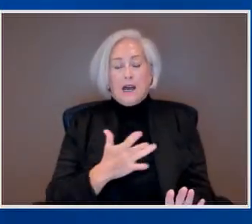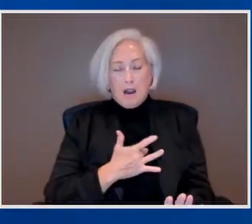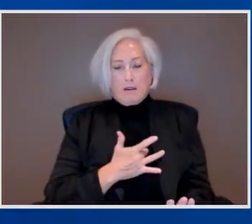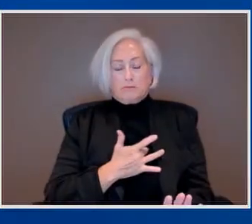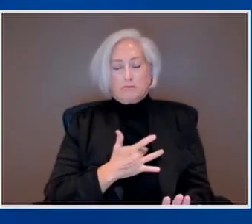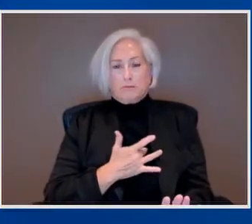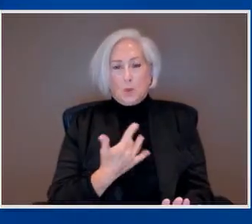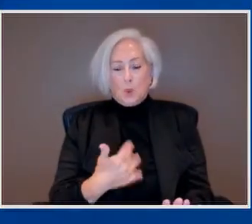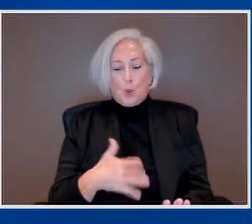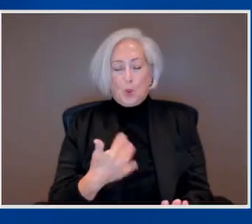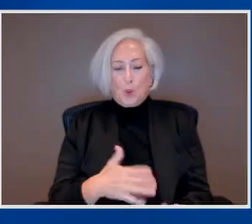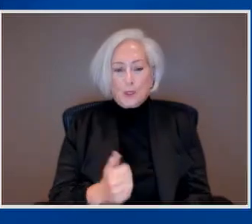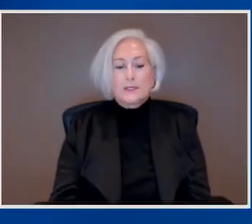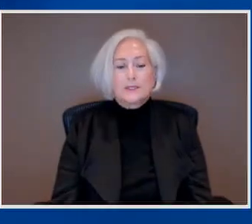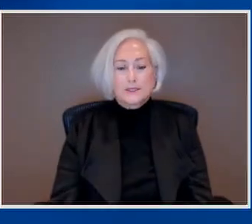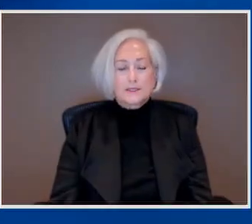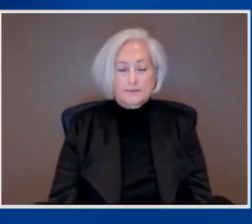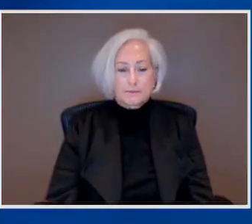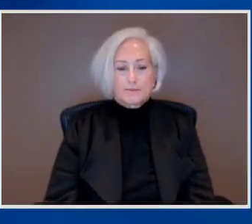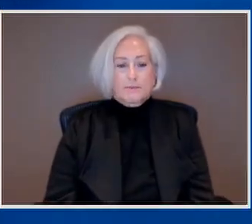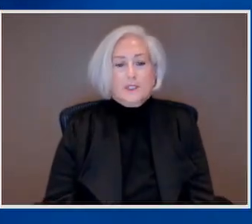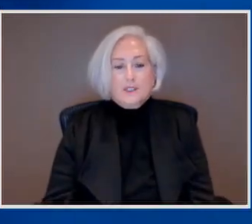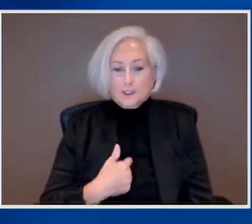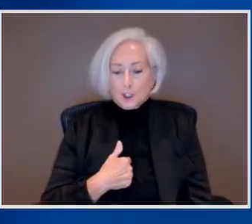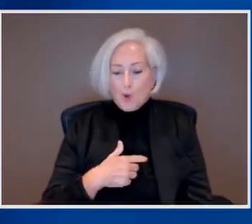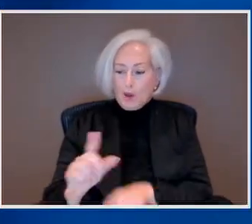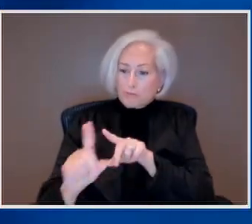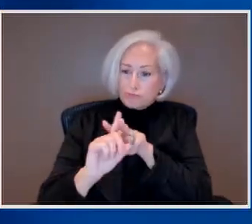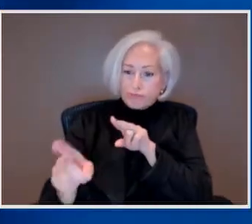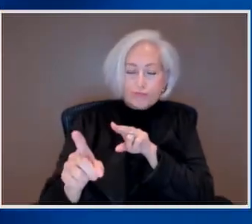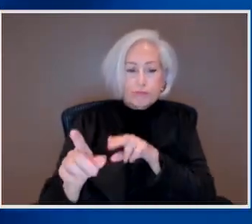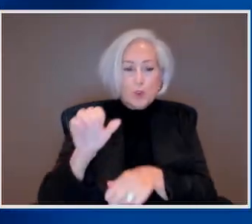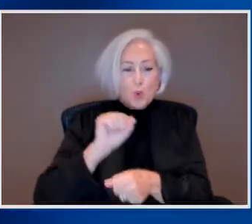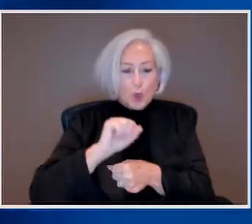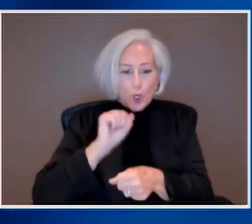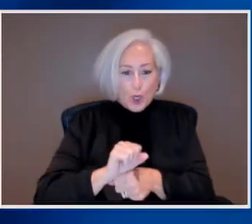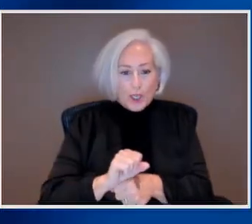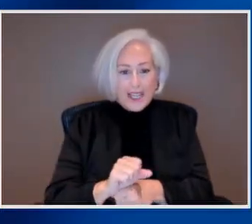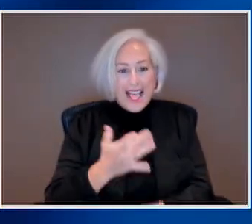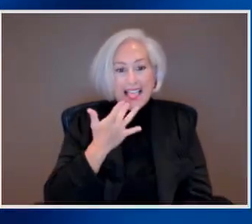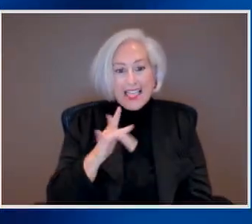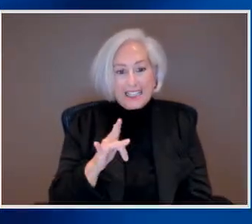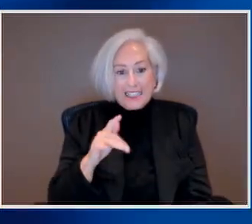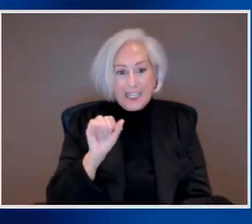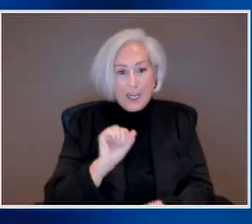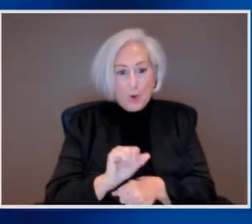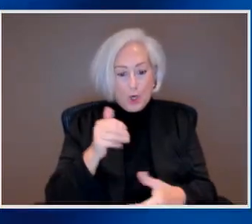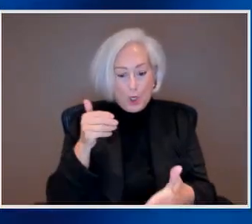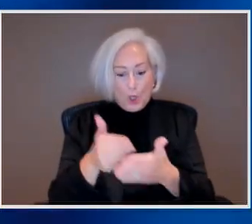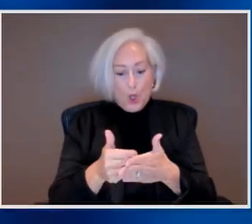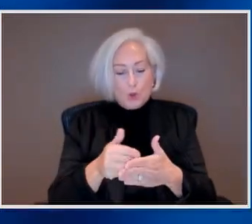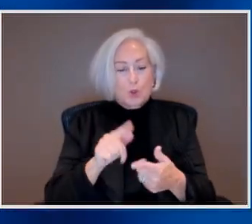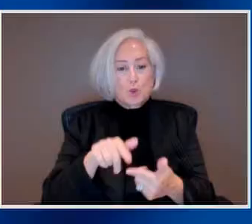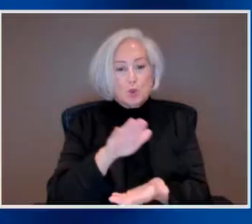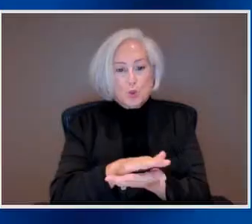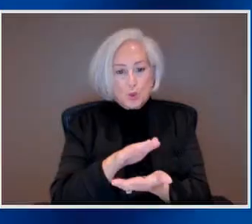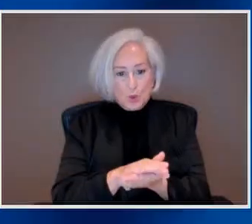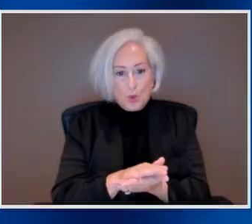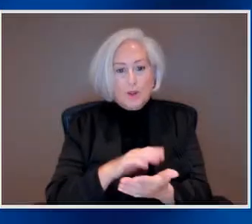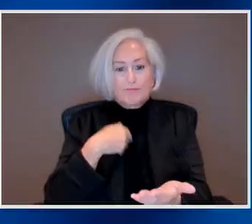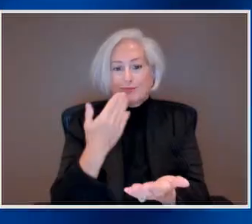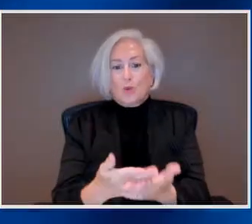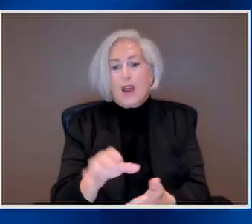moment. it was. And so I ran out of work, and luckily I work very closely to the school, so I was there in about 10